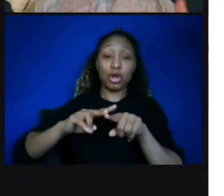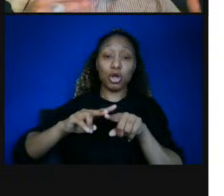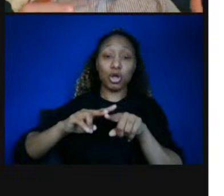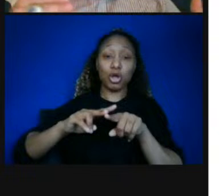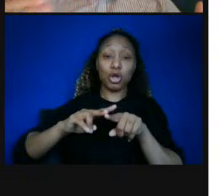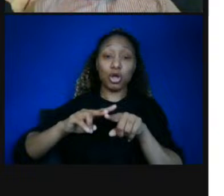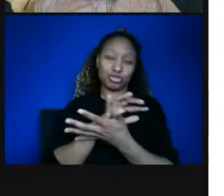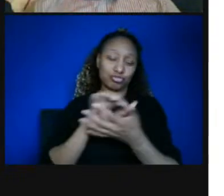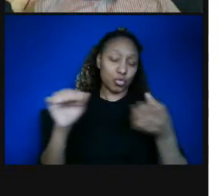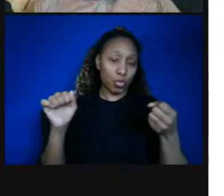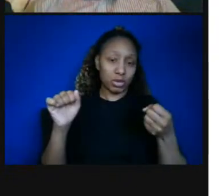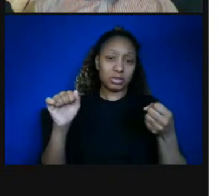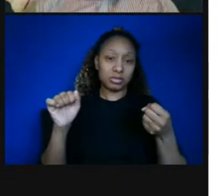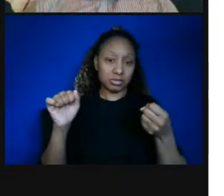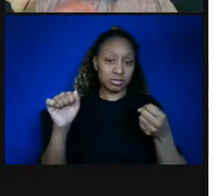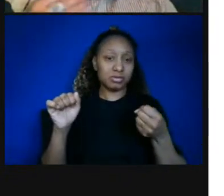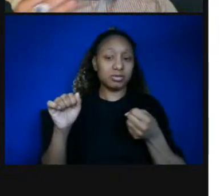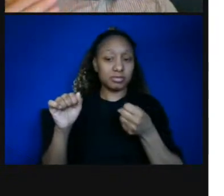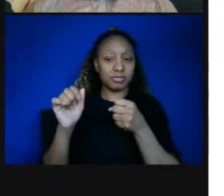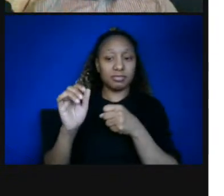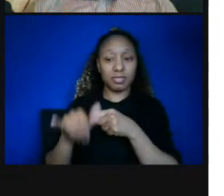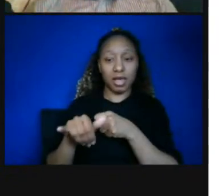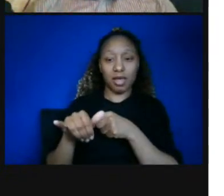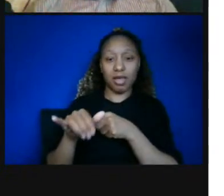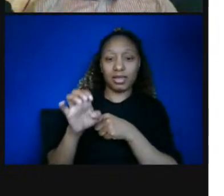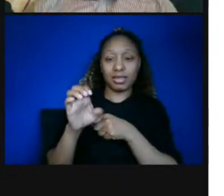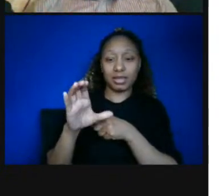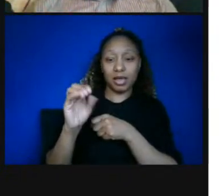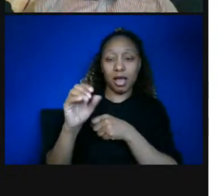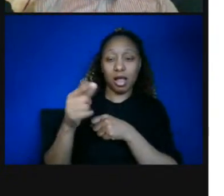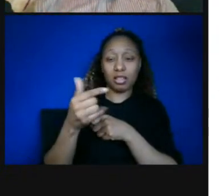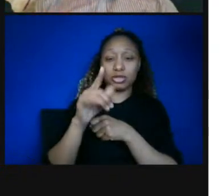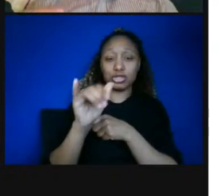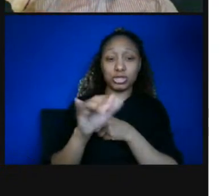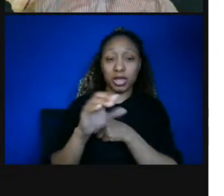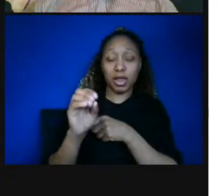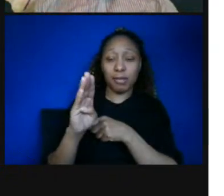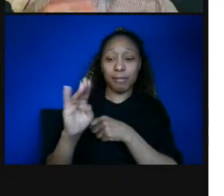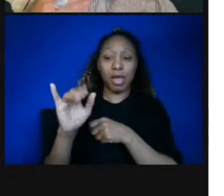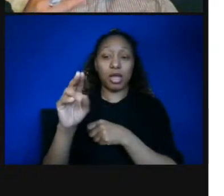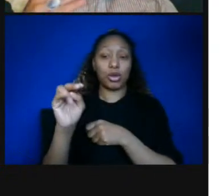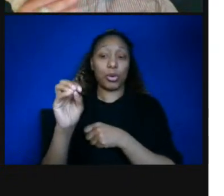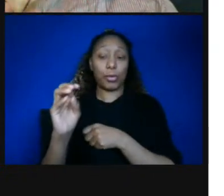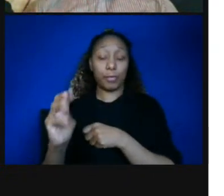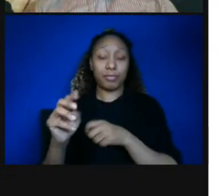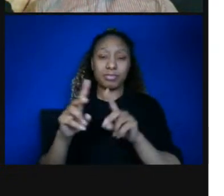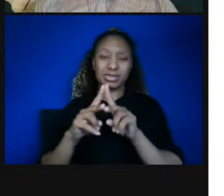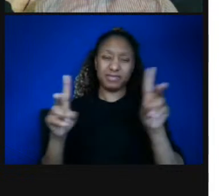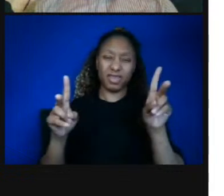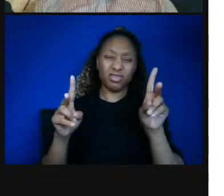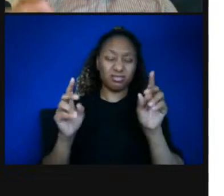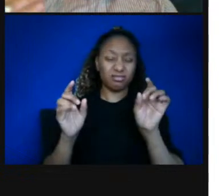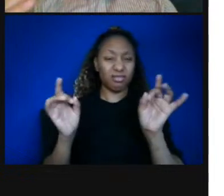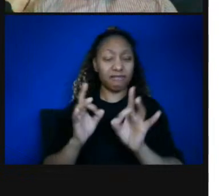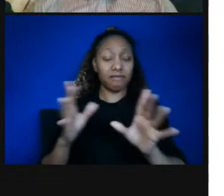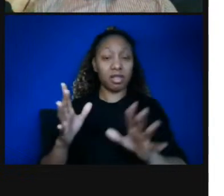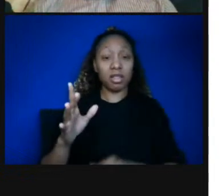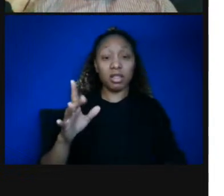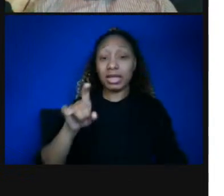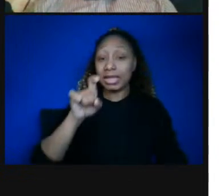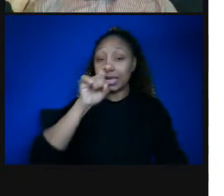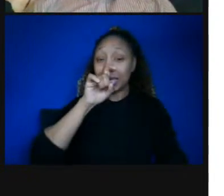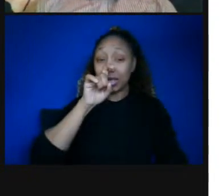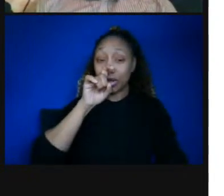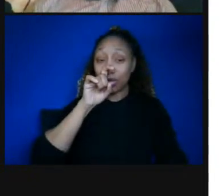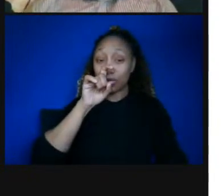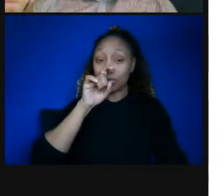ecology, destroys that biome, which is really, really detrimental. We even know eagles, and the urine